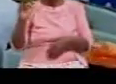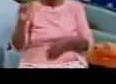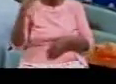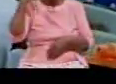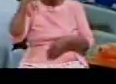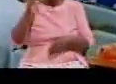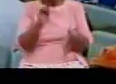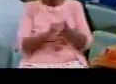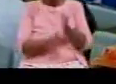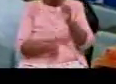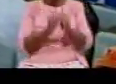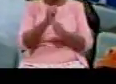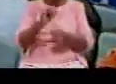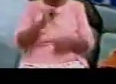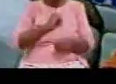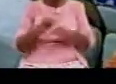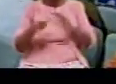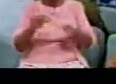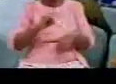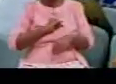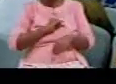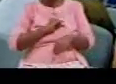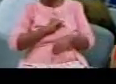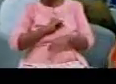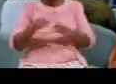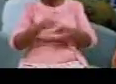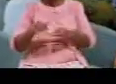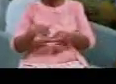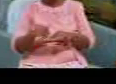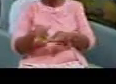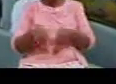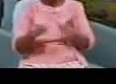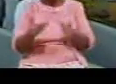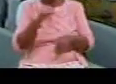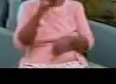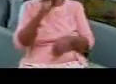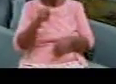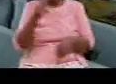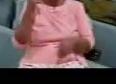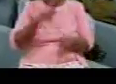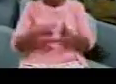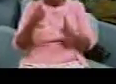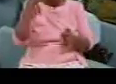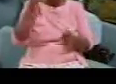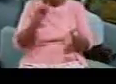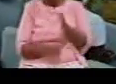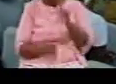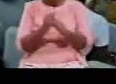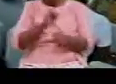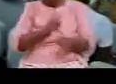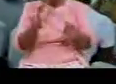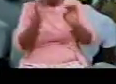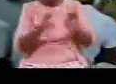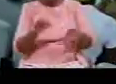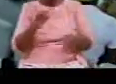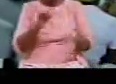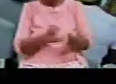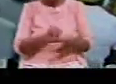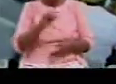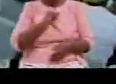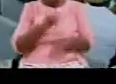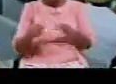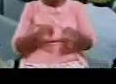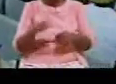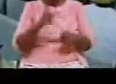do not. For what I hate, that I do. Look at verse 16. In verse 16, if then I